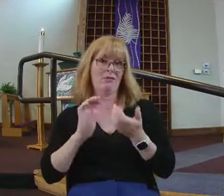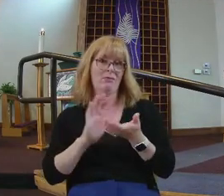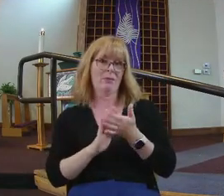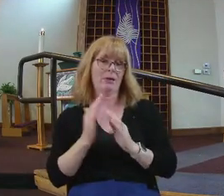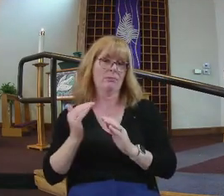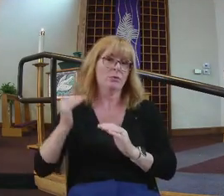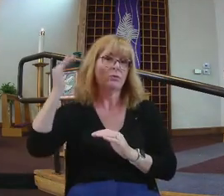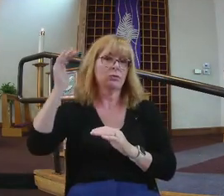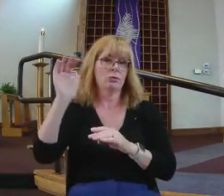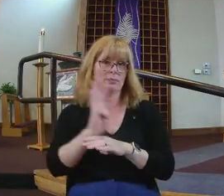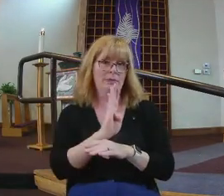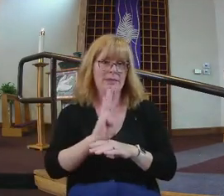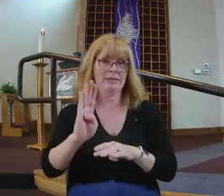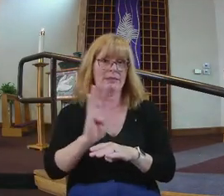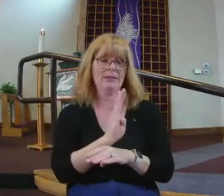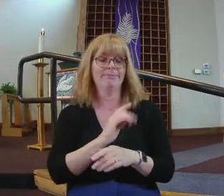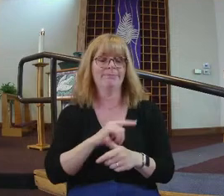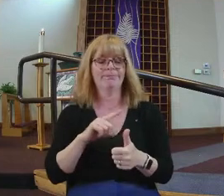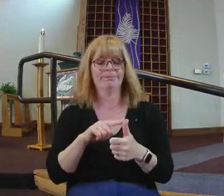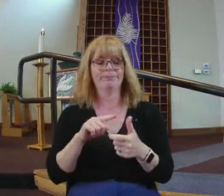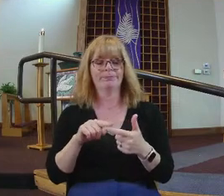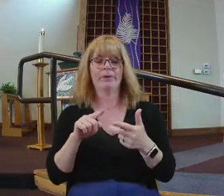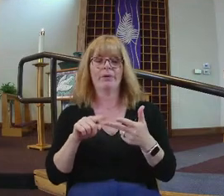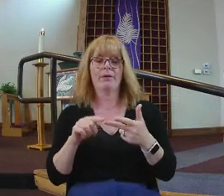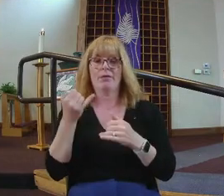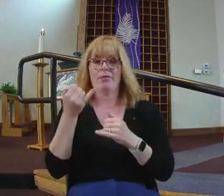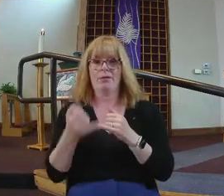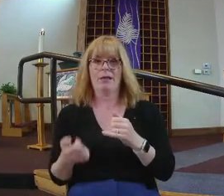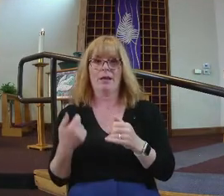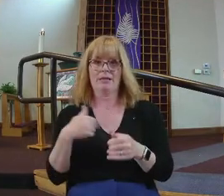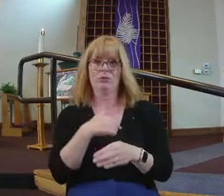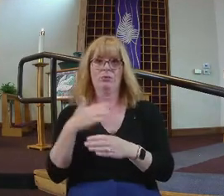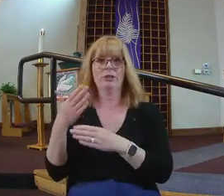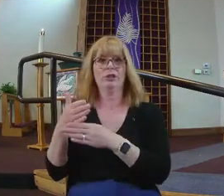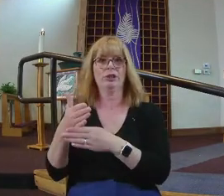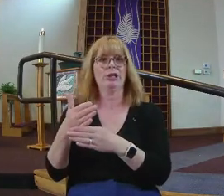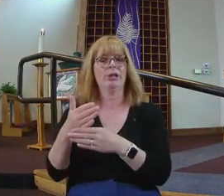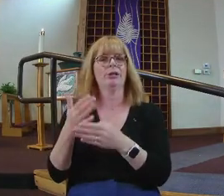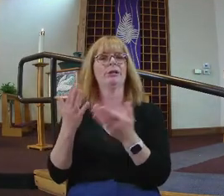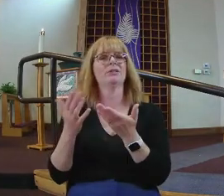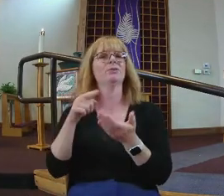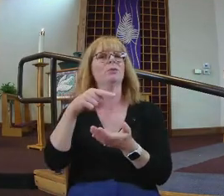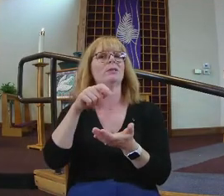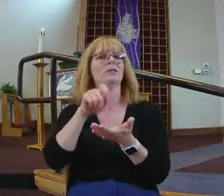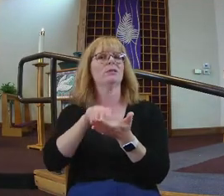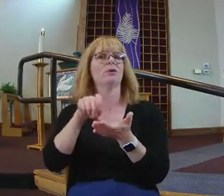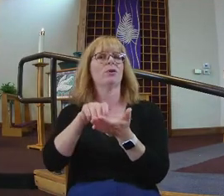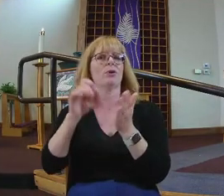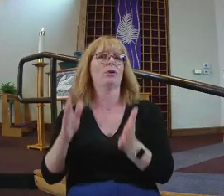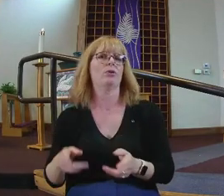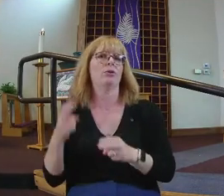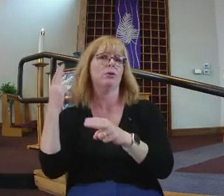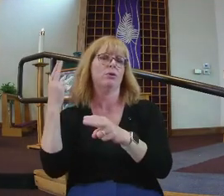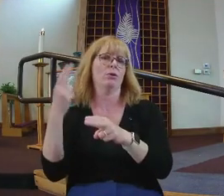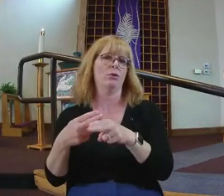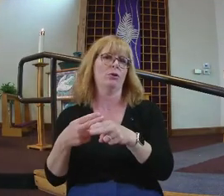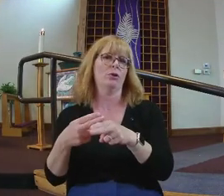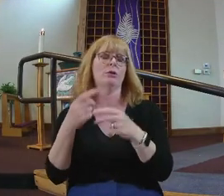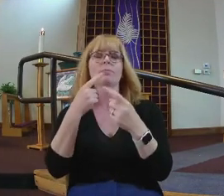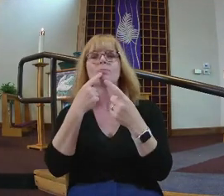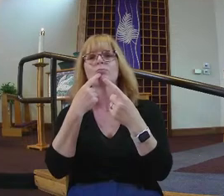practice that she shares in her book and that we share during Lent is what she calls the practice of